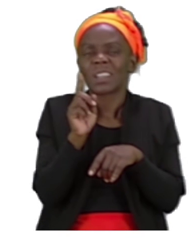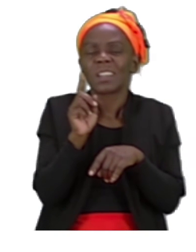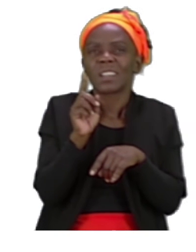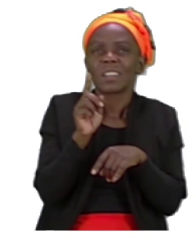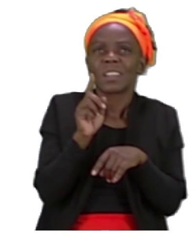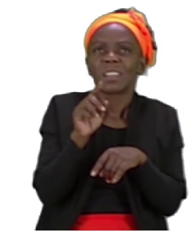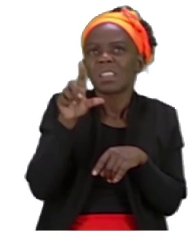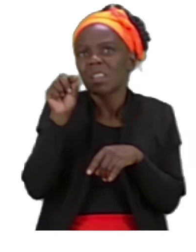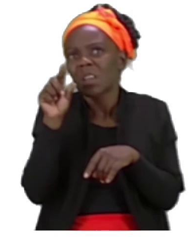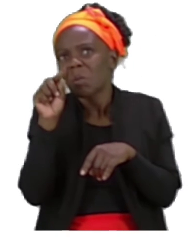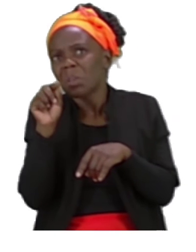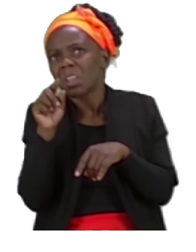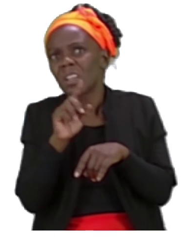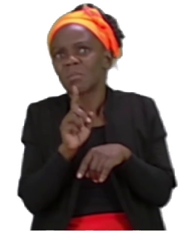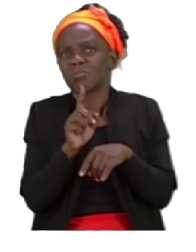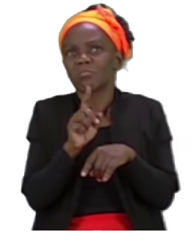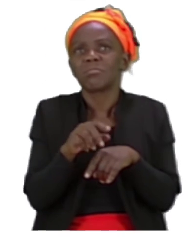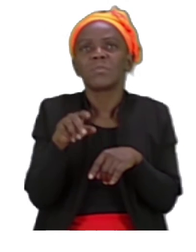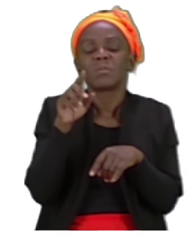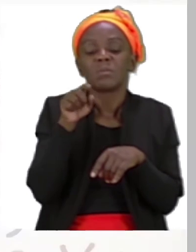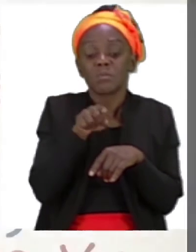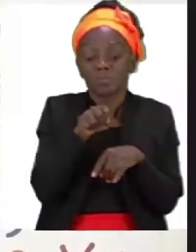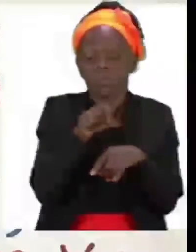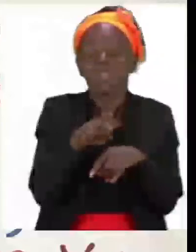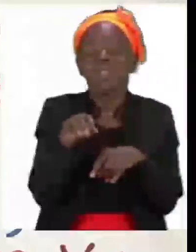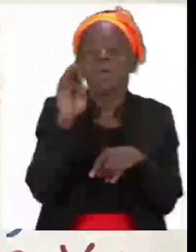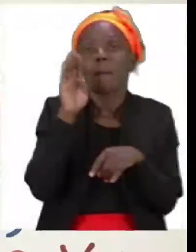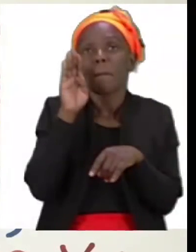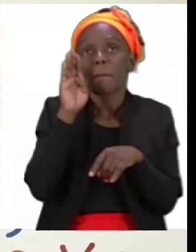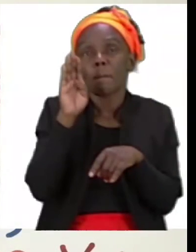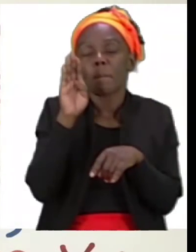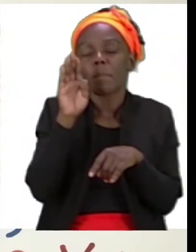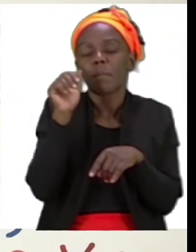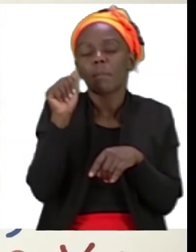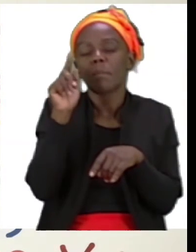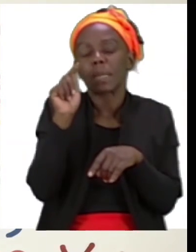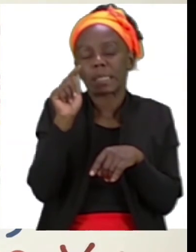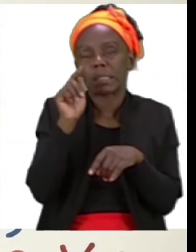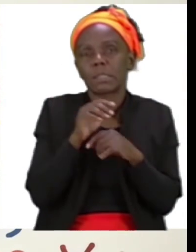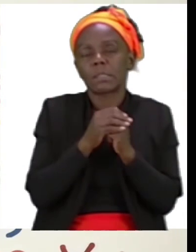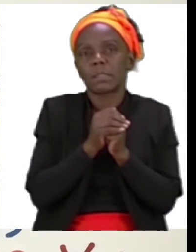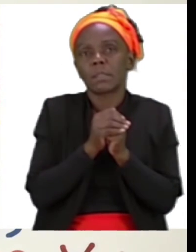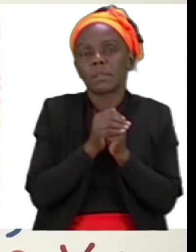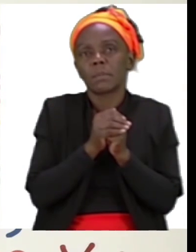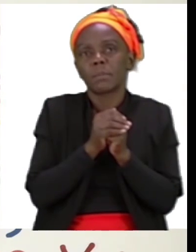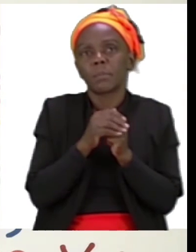Well done. It is a bat. Everyone, let's say bat.